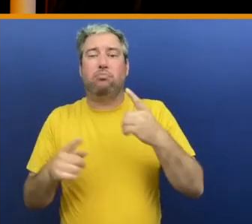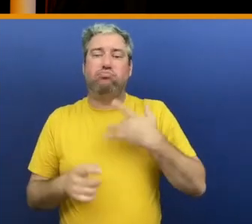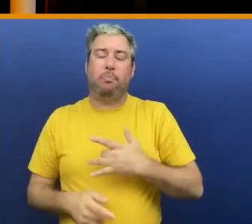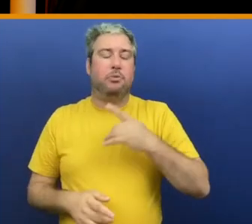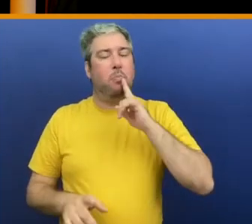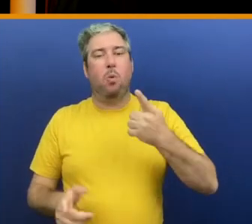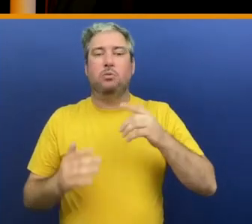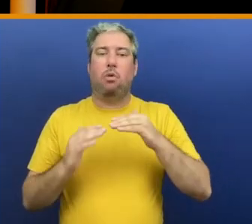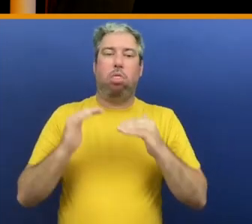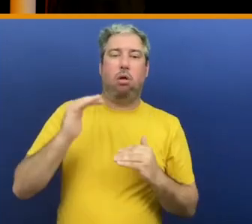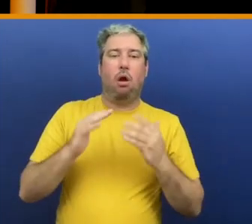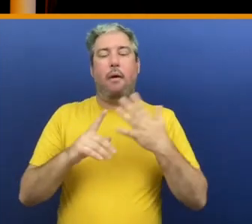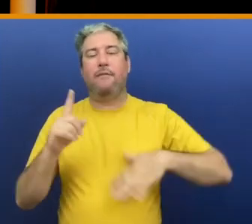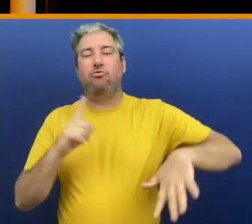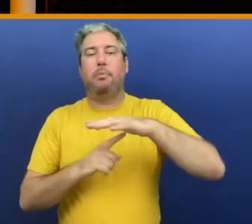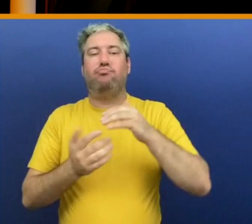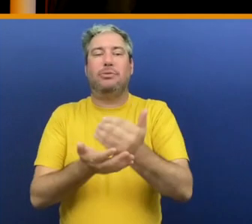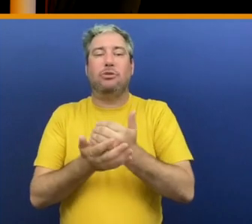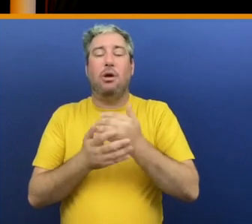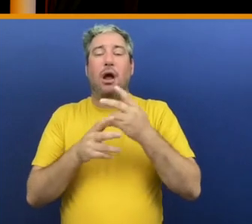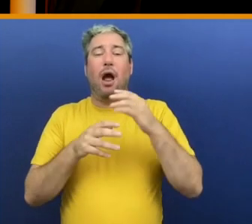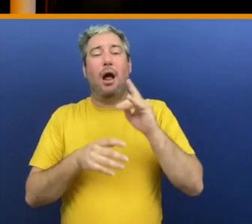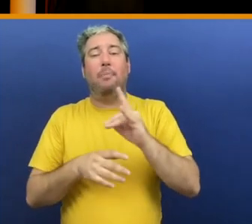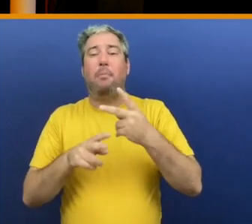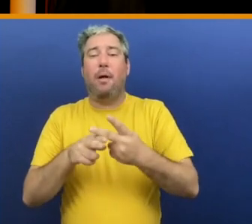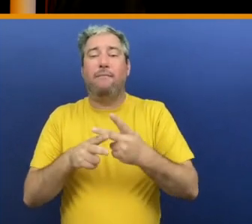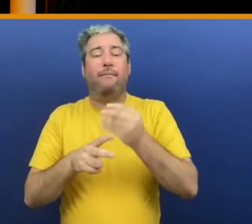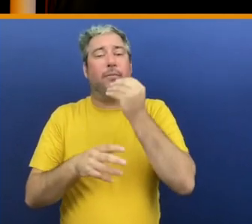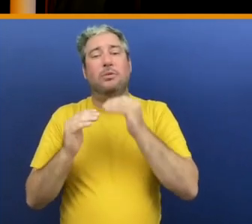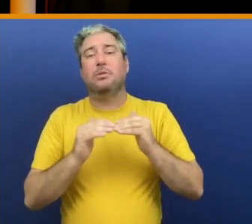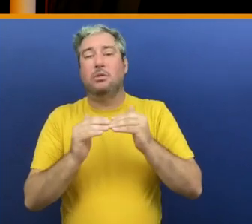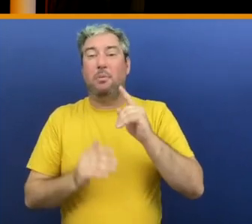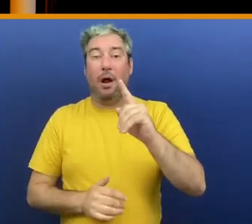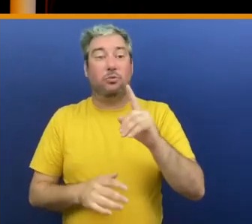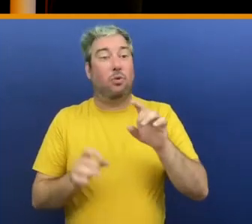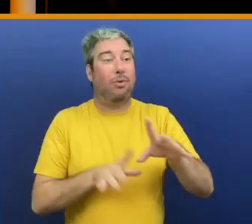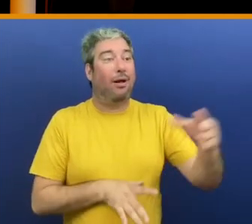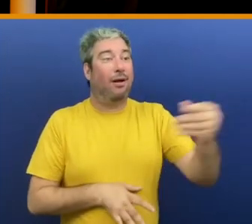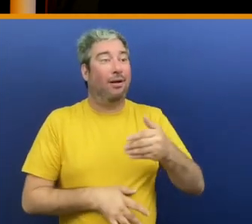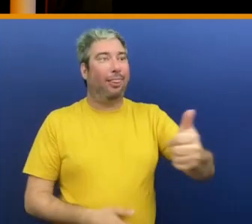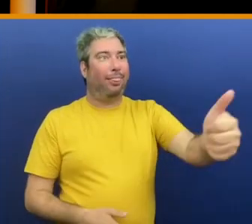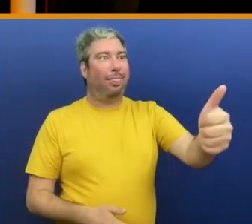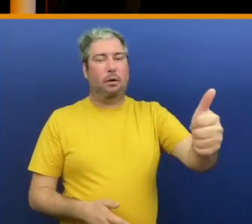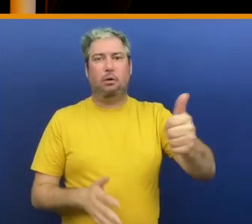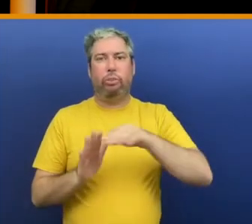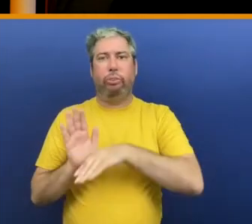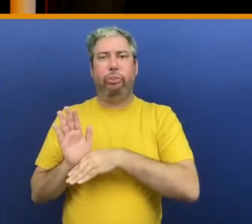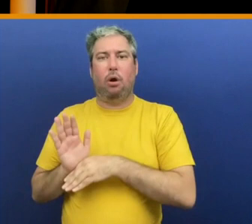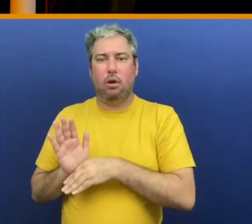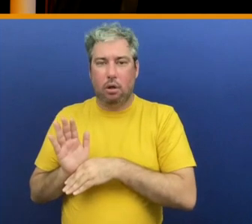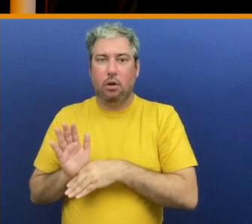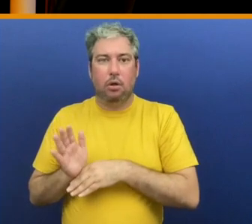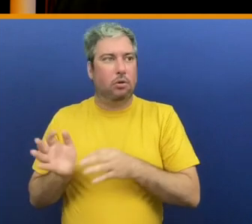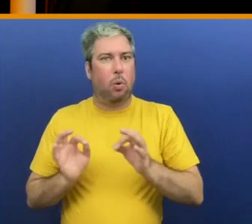Australia, that's exactly what they did, as it contained no such protections and gave the Australians tariff-free, quota-free access for their